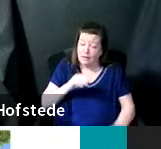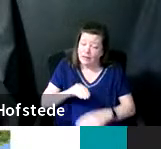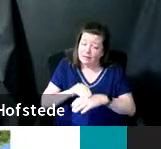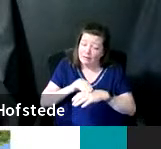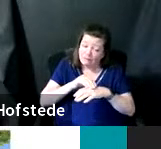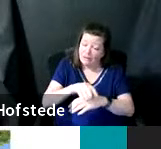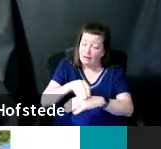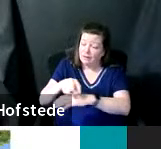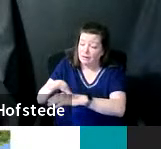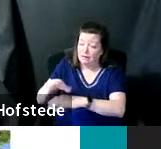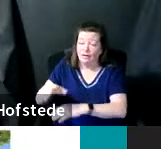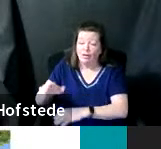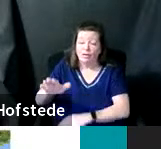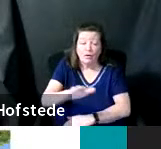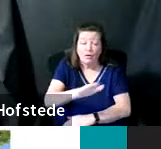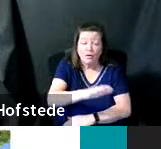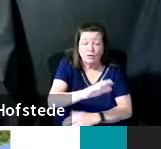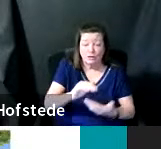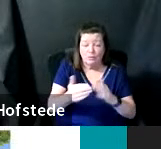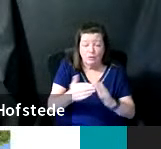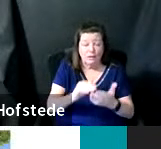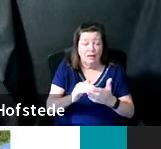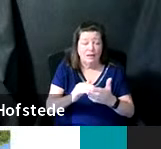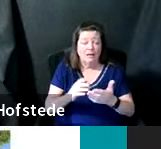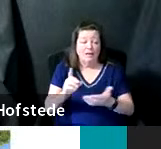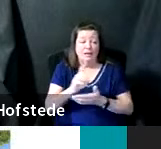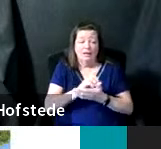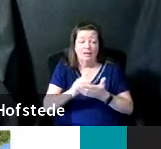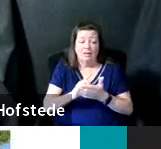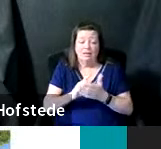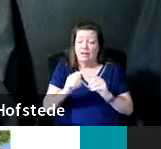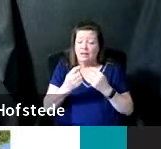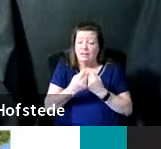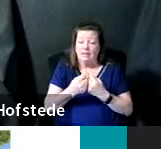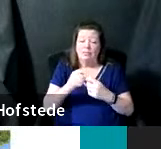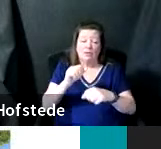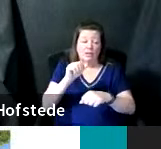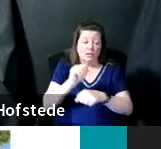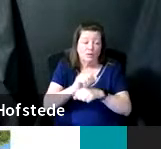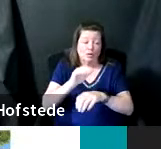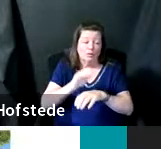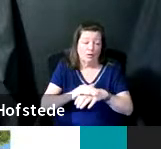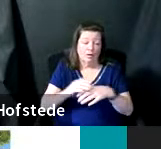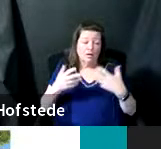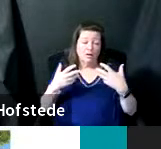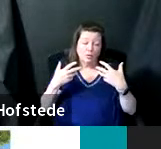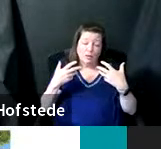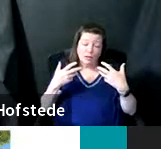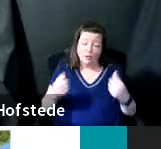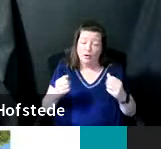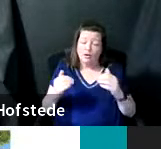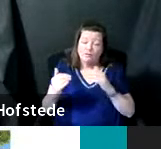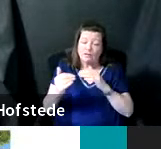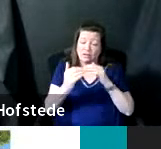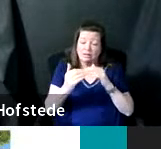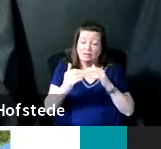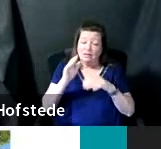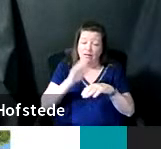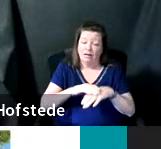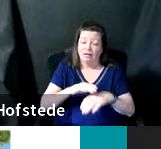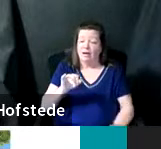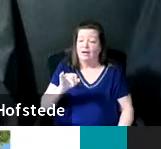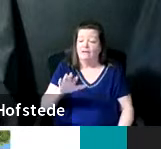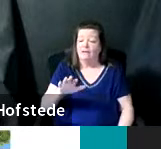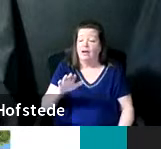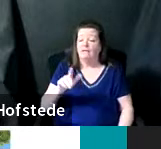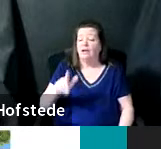communities? The design firm that Nolan and I are part of has worked on the restorative justice on Interstate 5 in Lower